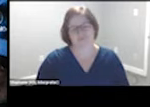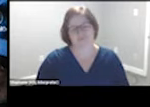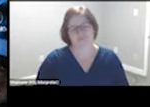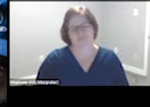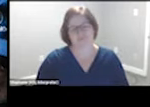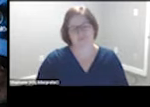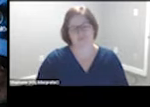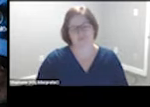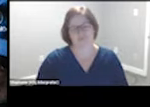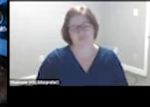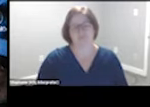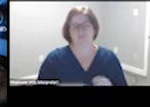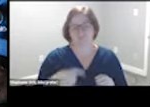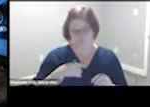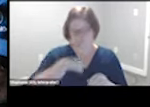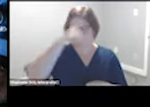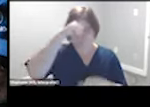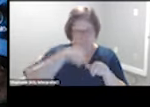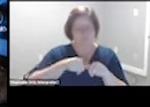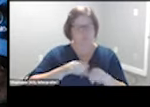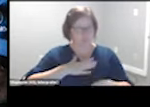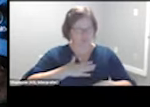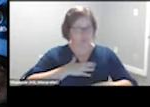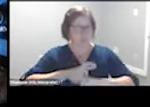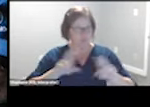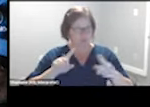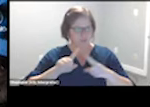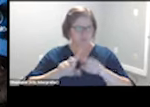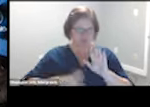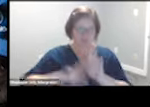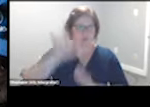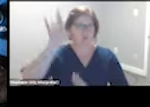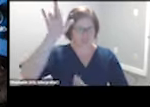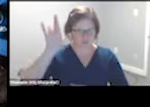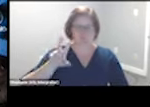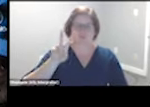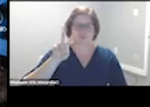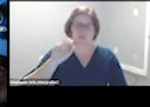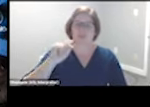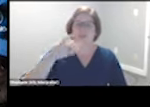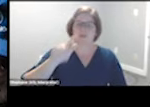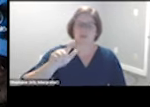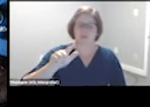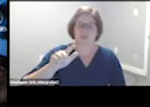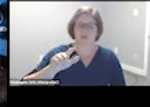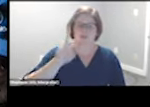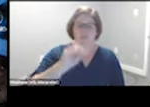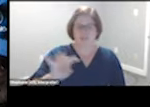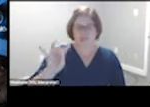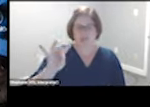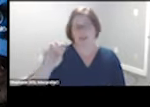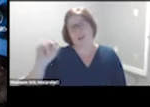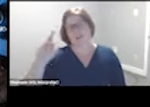And still remember the moment when I had a launch. It was the 2008 April 8th, and afternoon